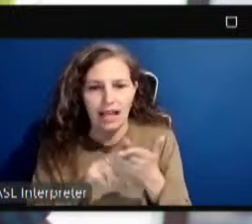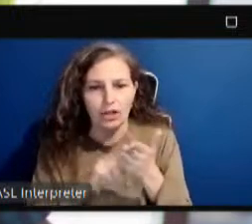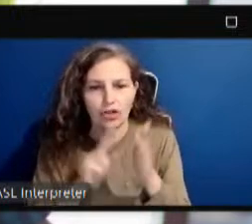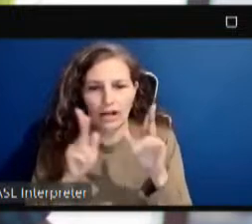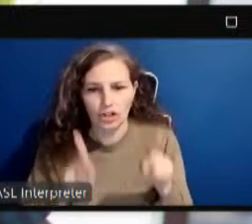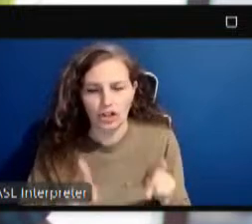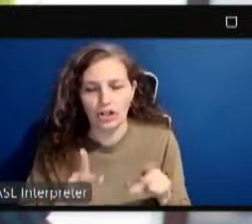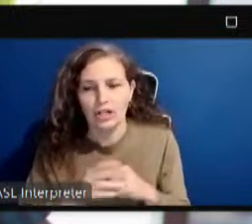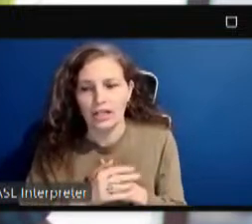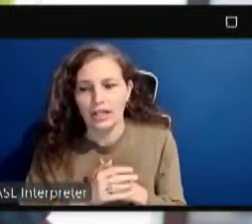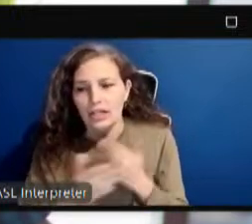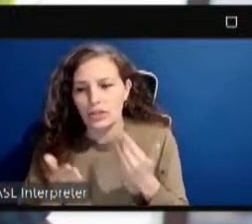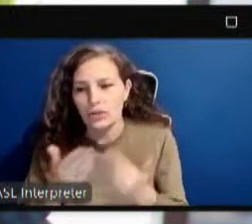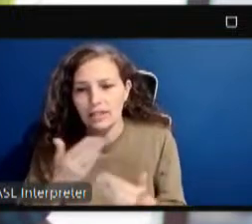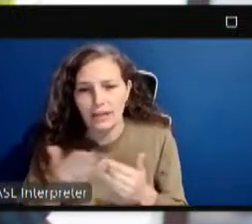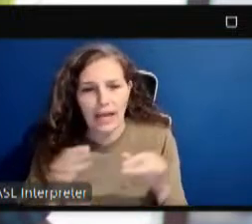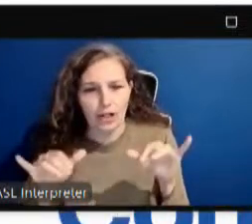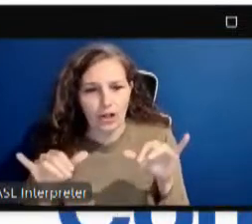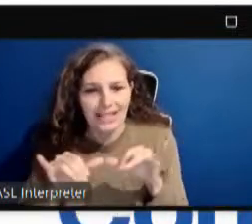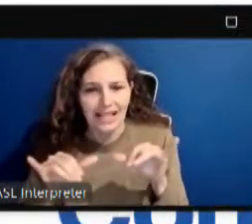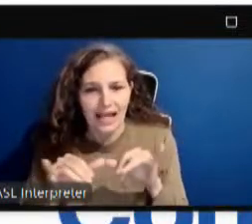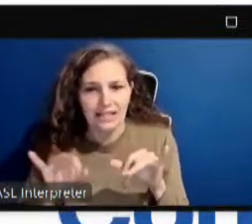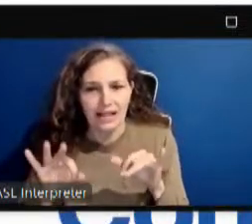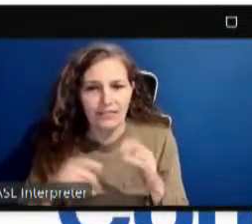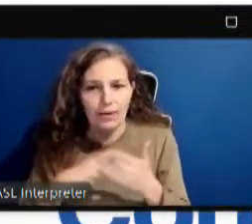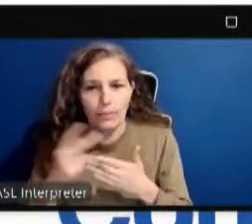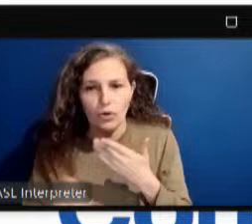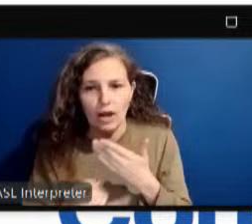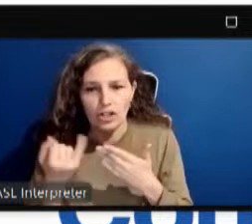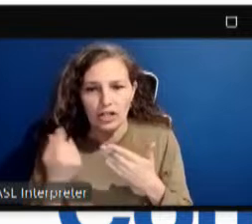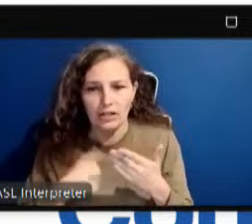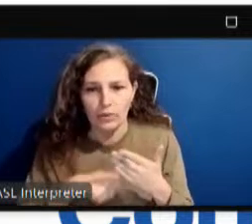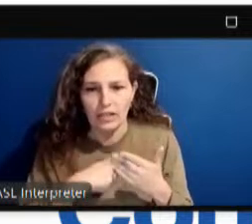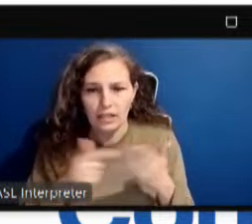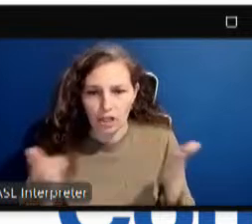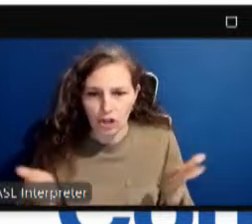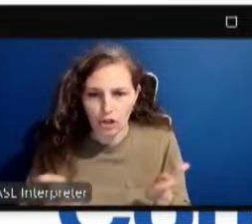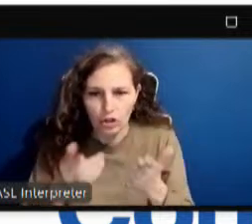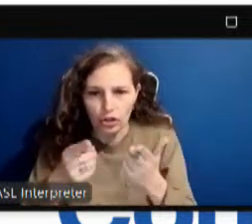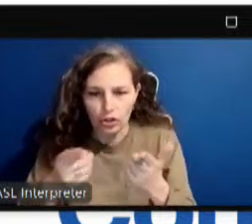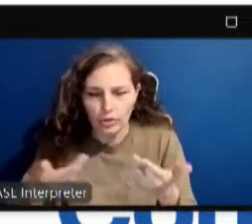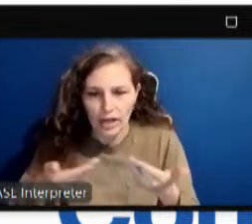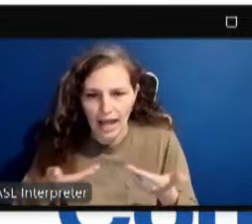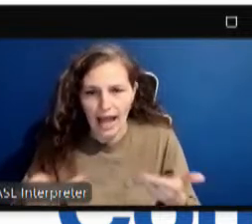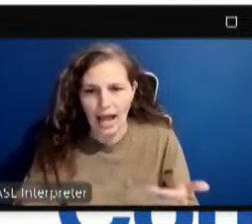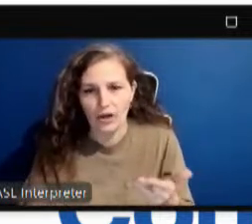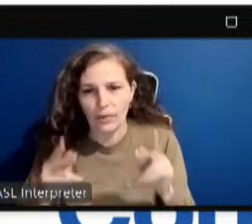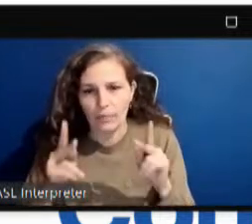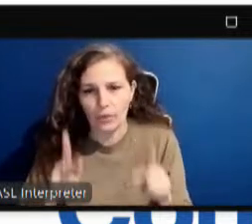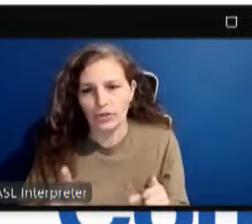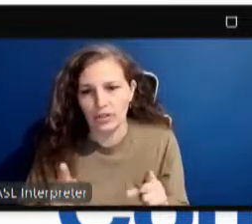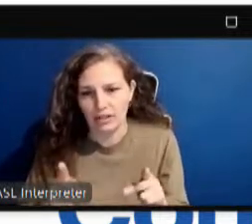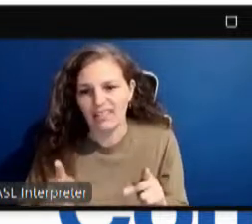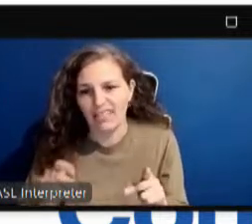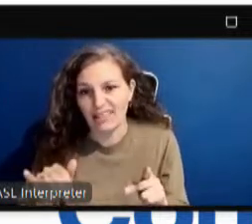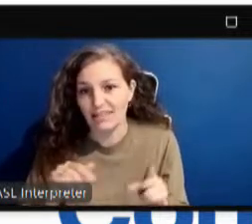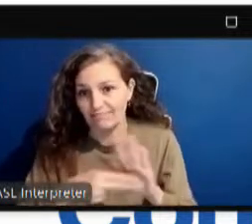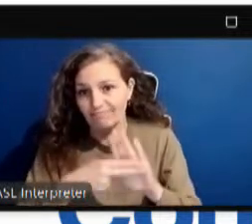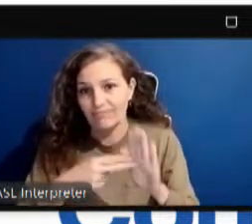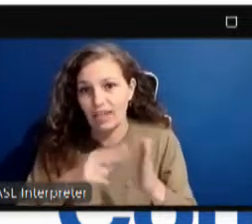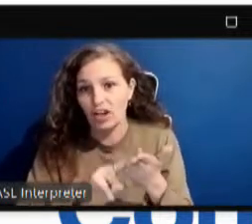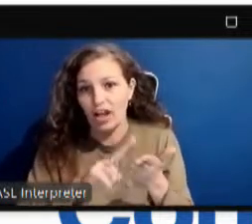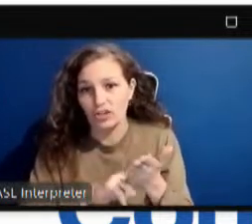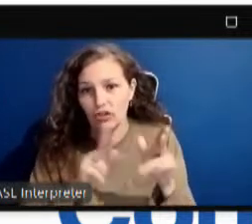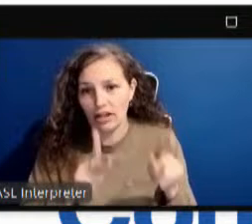So regardless of how big or small the project is, we still encourage you to hire a contractor. Sometimes people feel that hiring